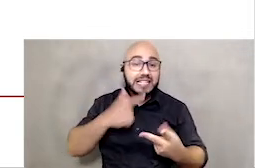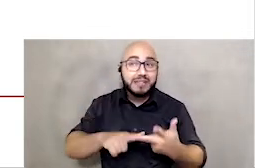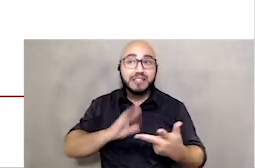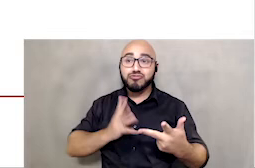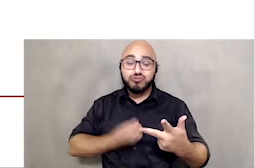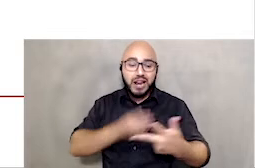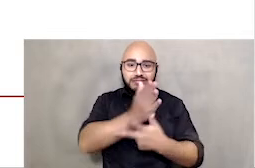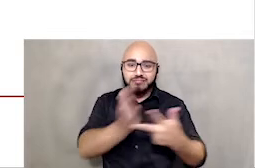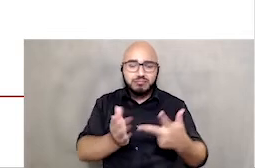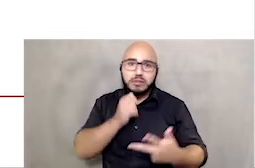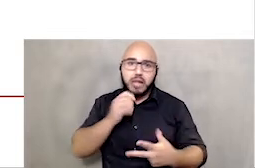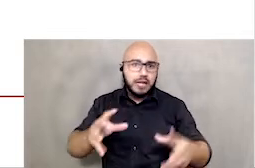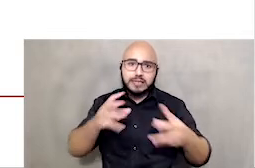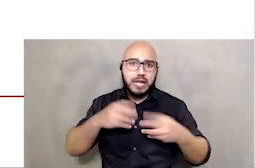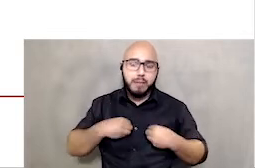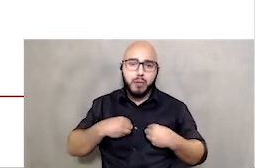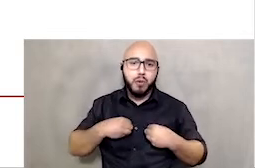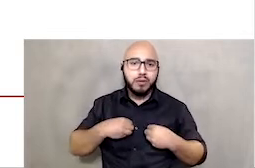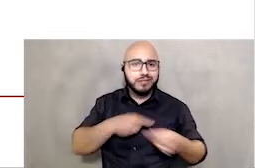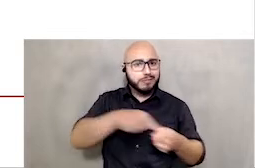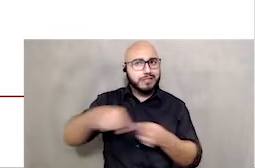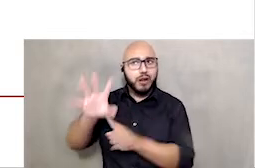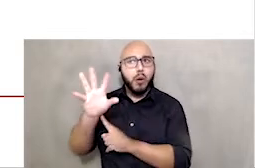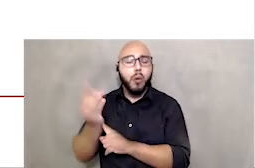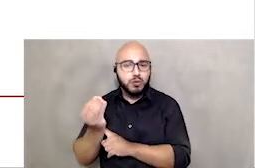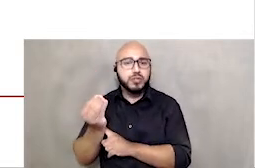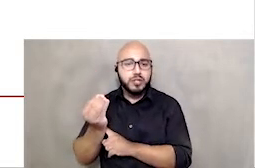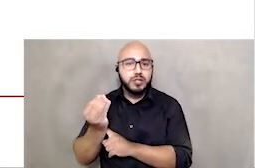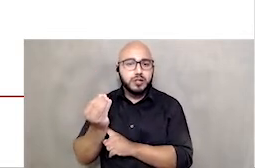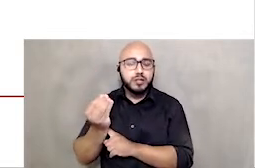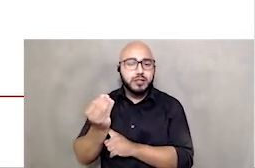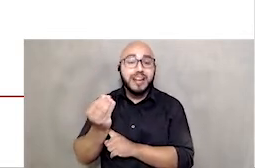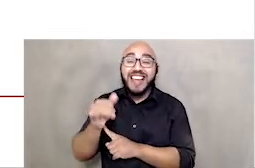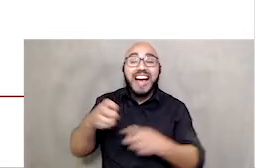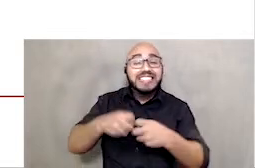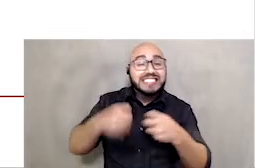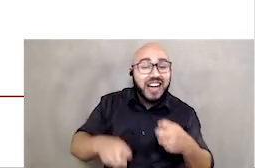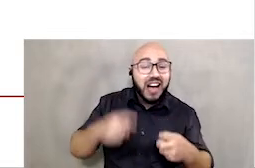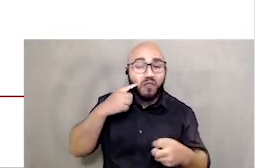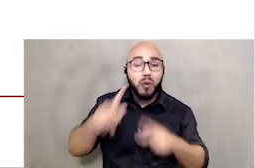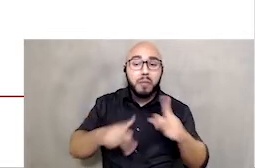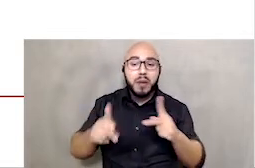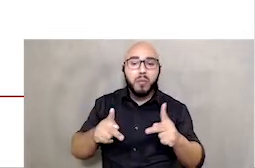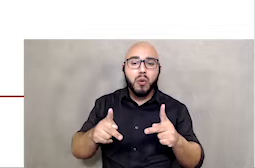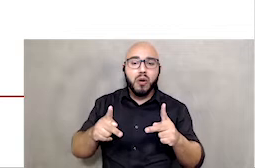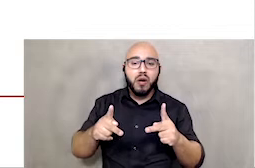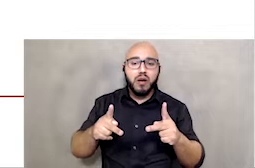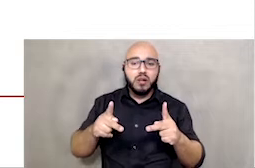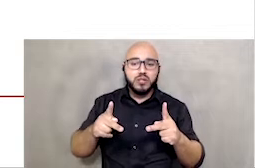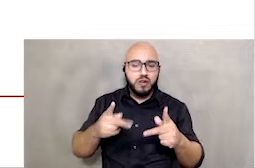of these cultures. This makes it difficult for an individual to find their own identity apart from these human